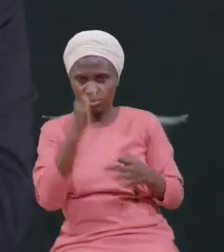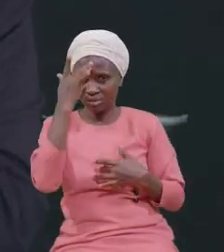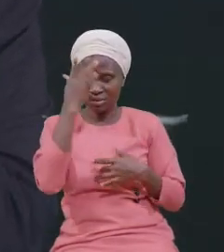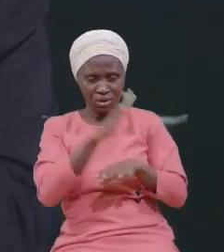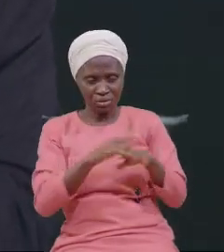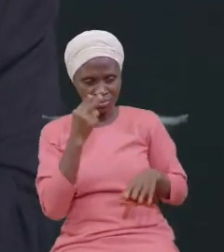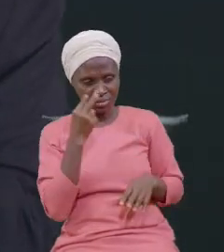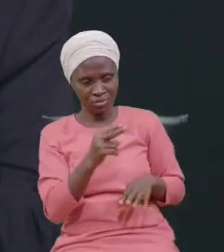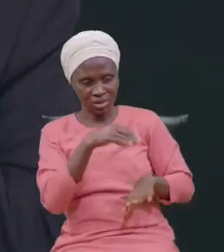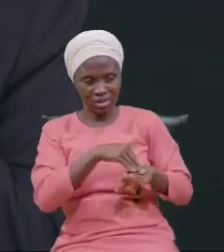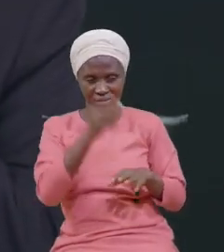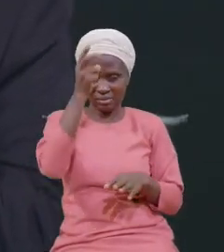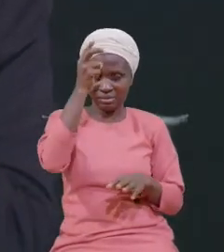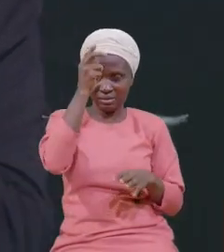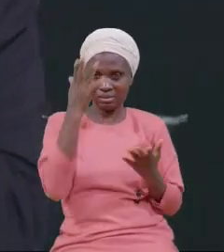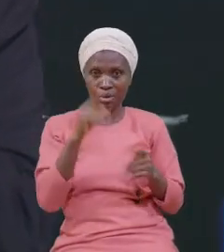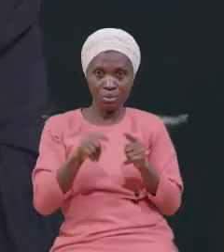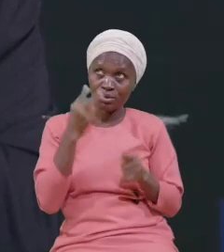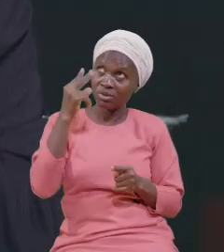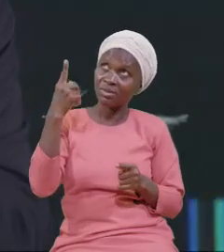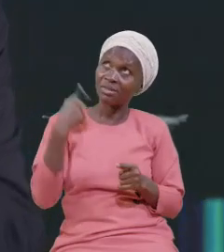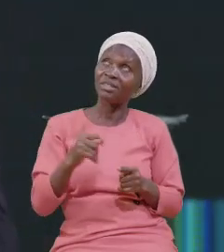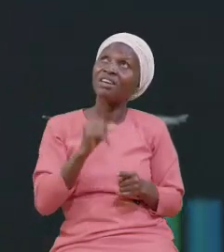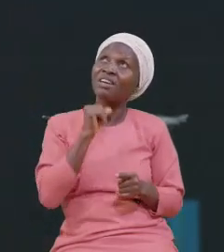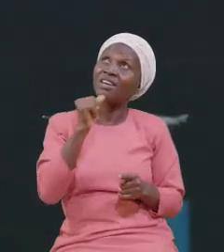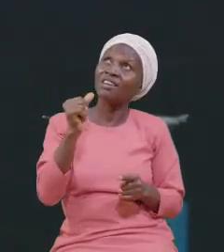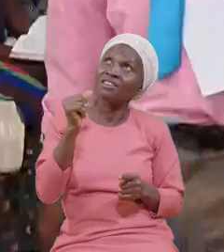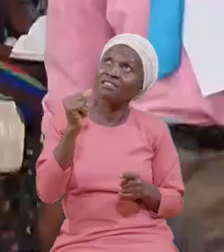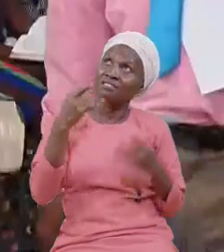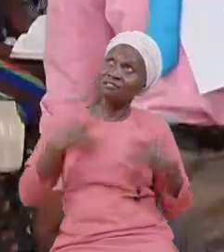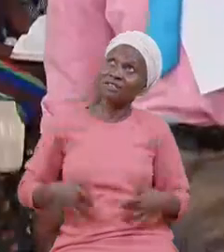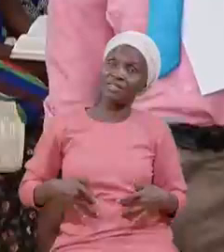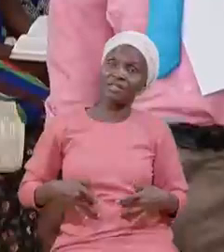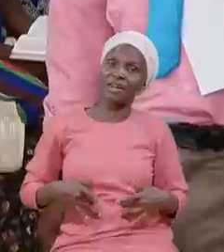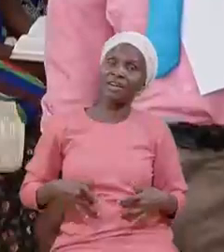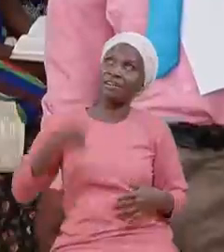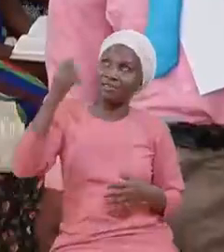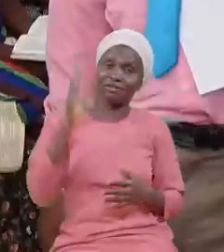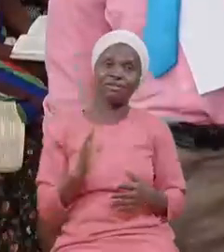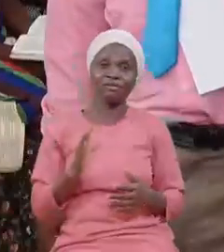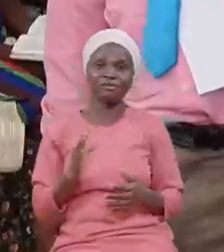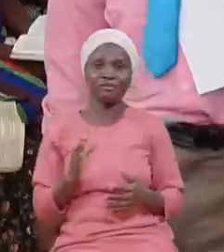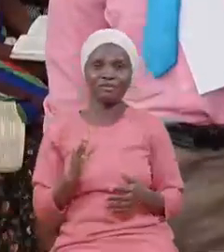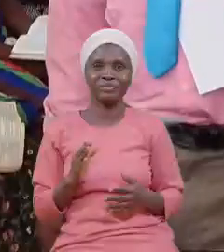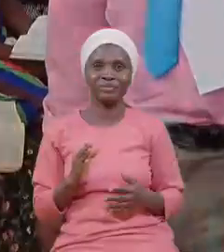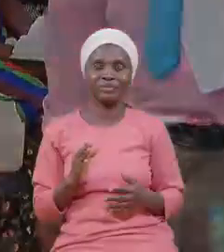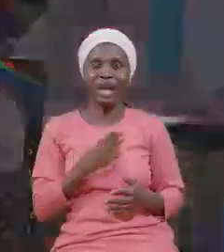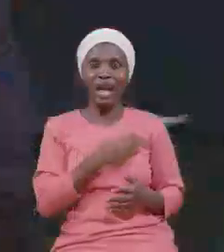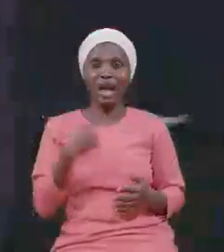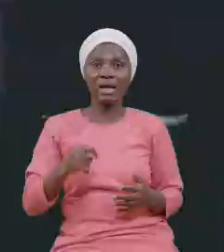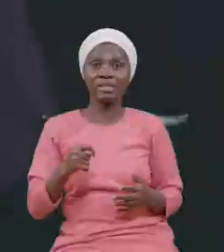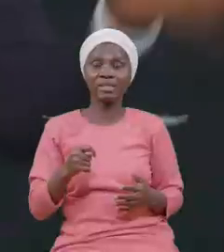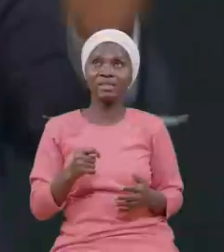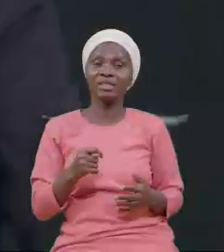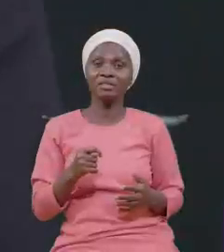you see the invisible. I said you see the invisible. And the invisible God will show